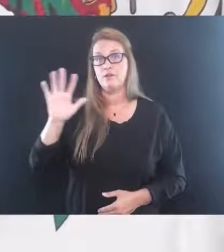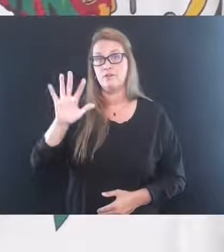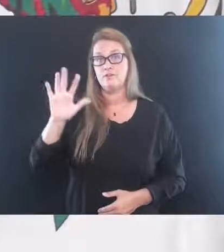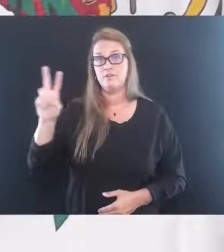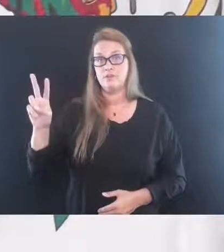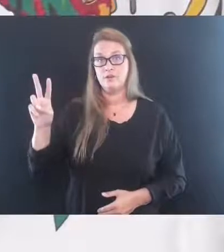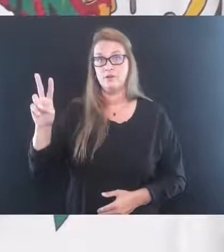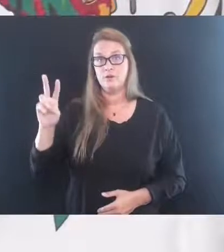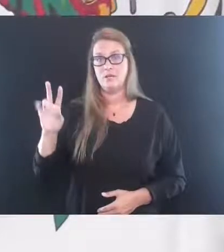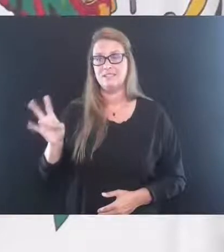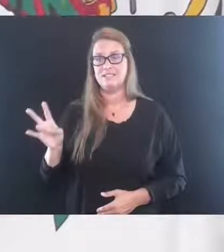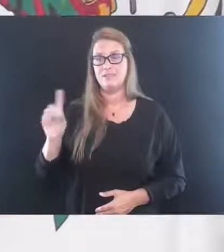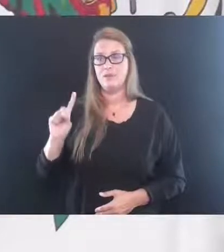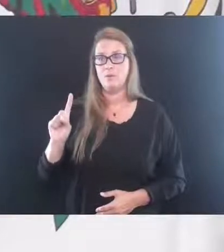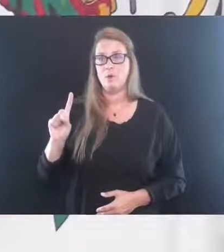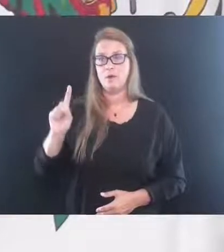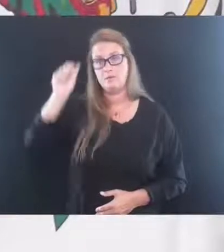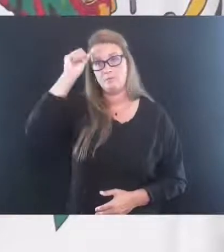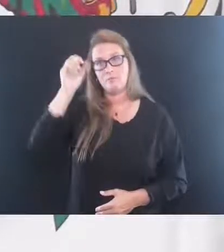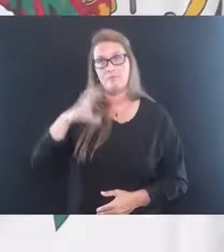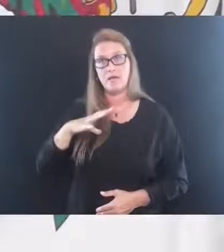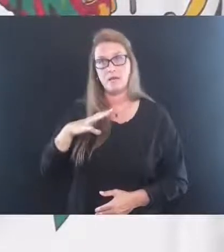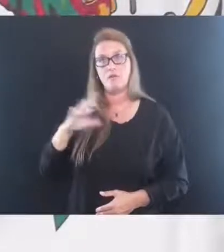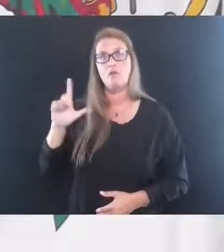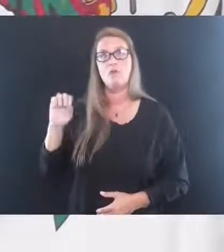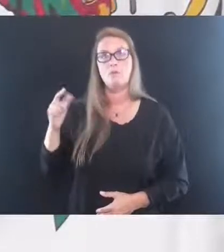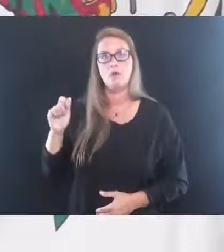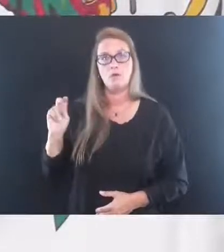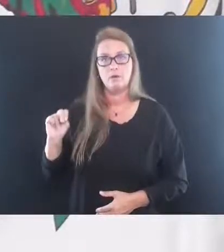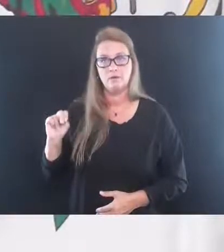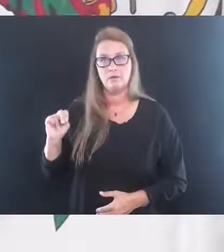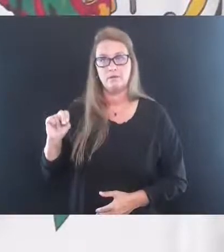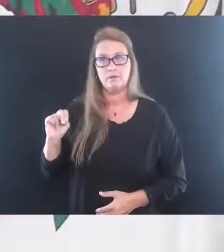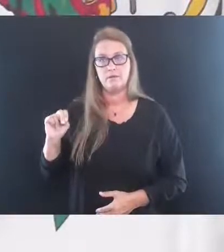3,352nd death is a 71-year-old male from Logan County.